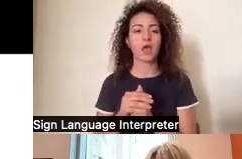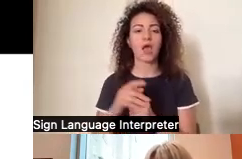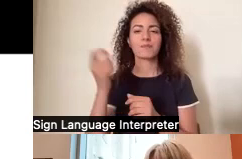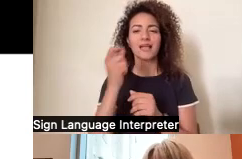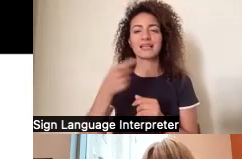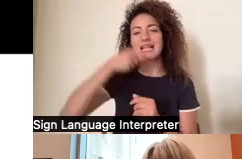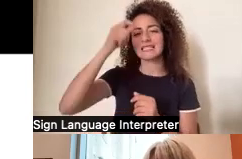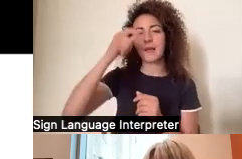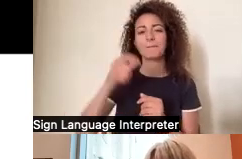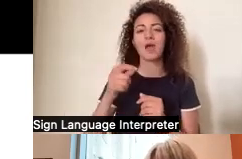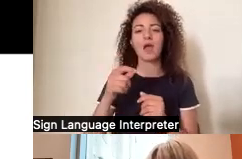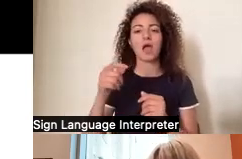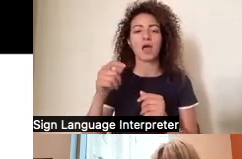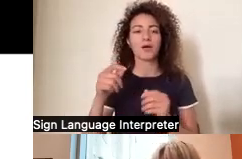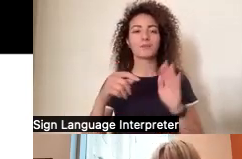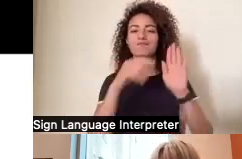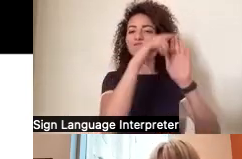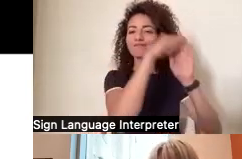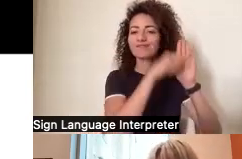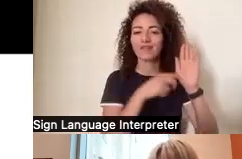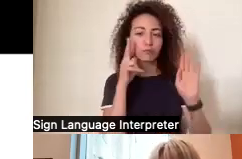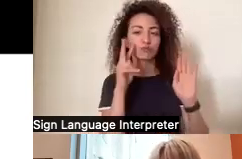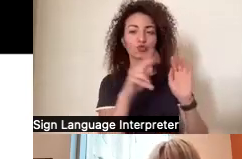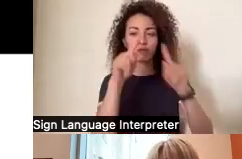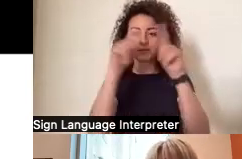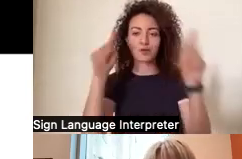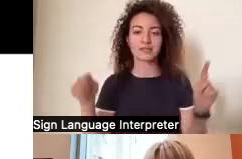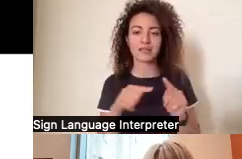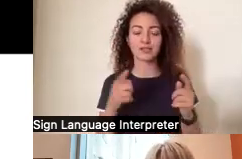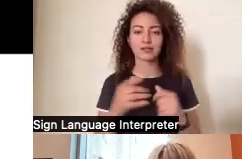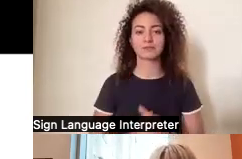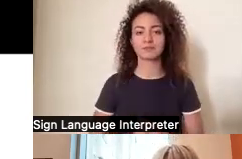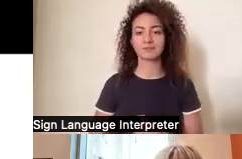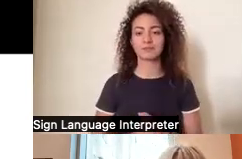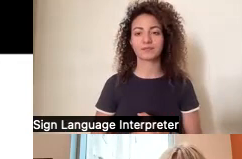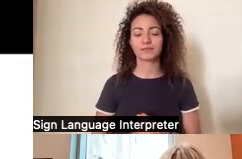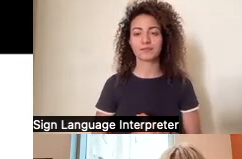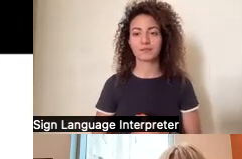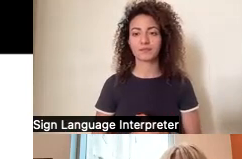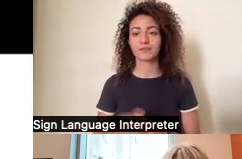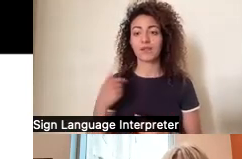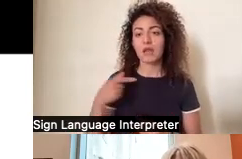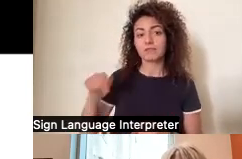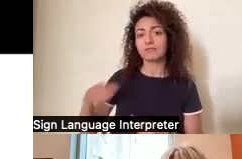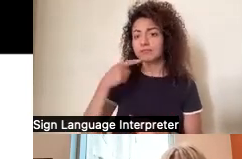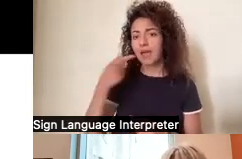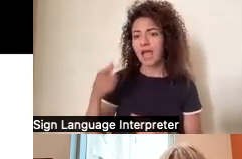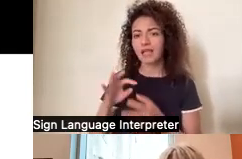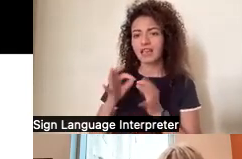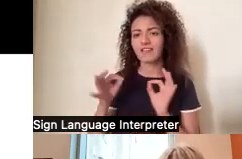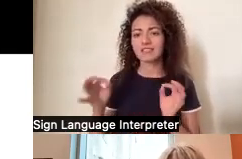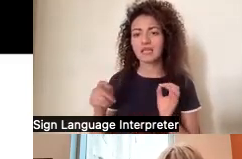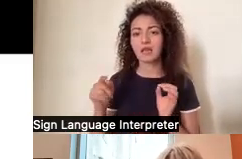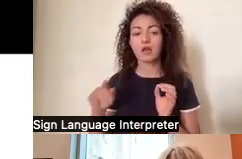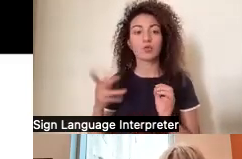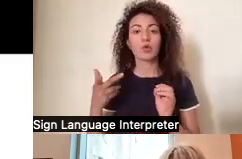Council Global Challenges Research Fund. And some of what I'm going to talk about has been informed by focus groups